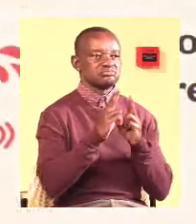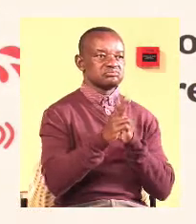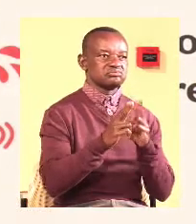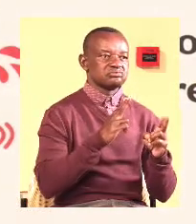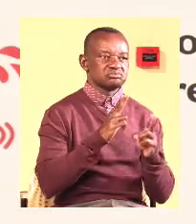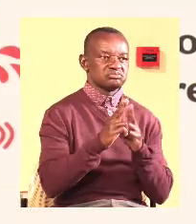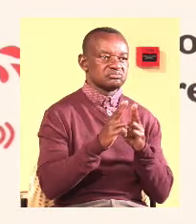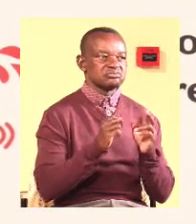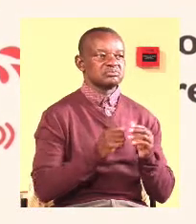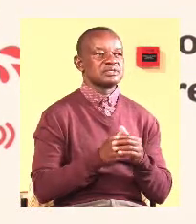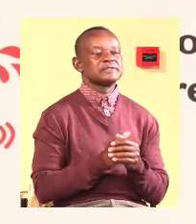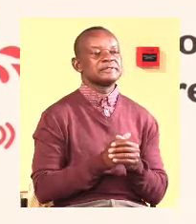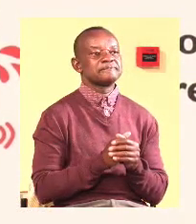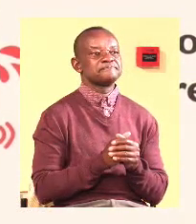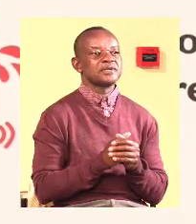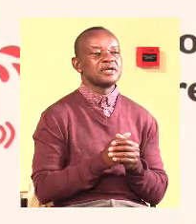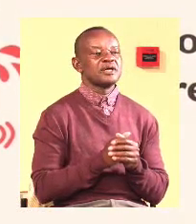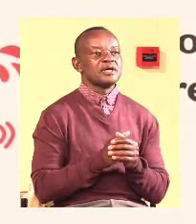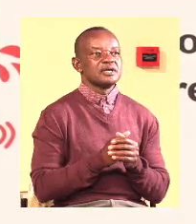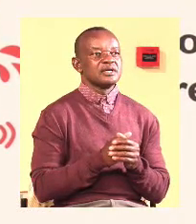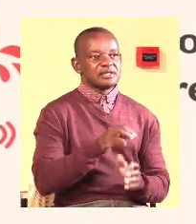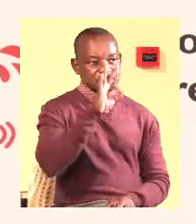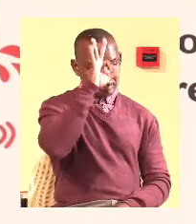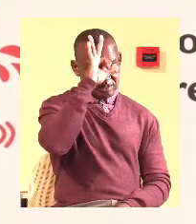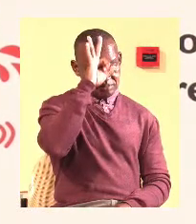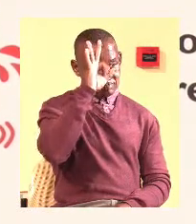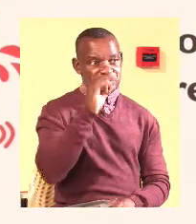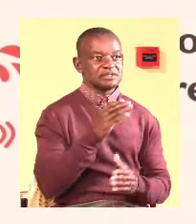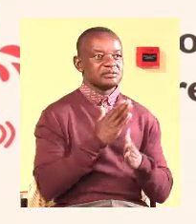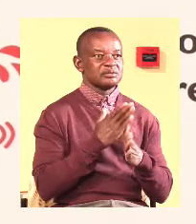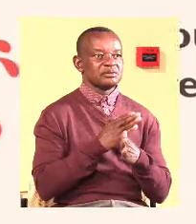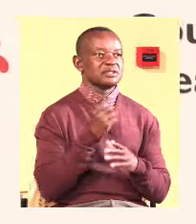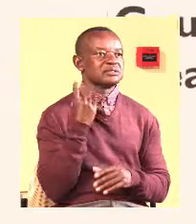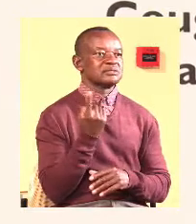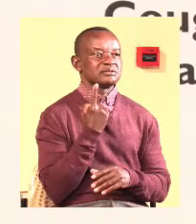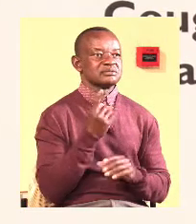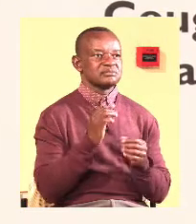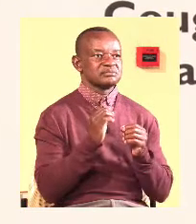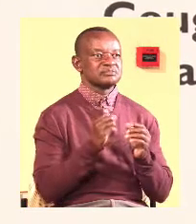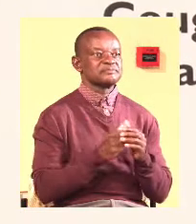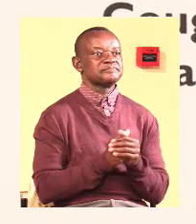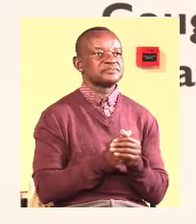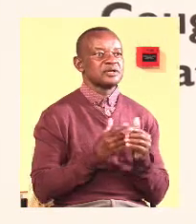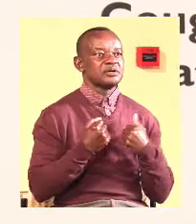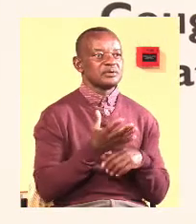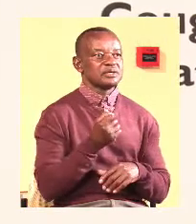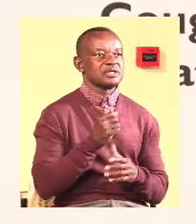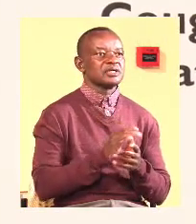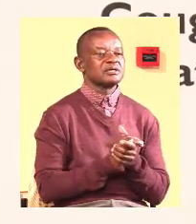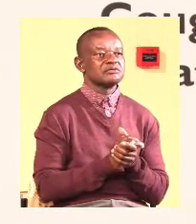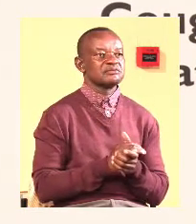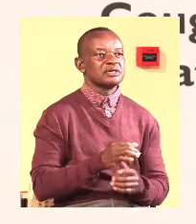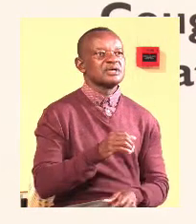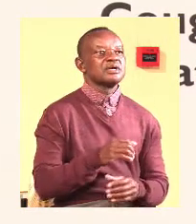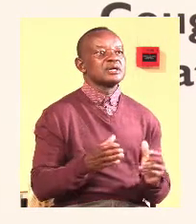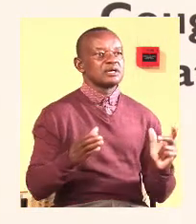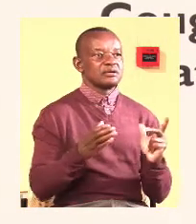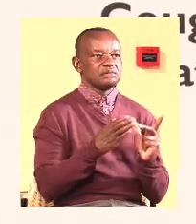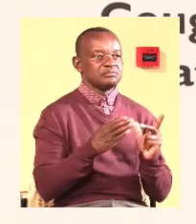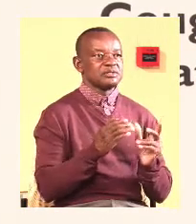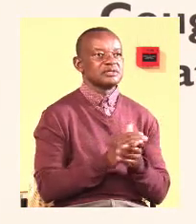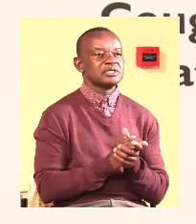just be done by police alone. We have adopted modern policing, whereby community policing and problem solving